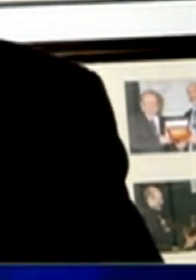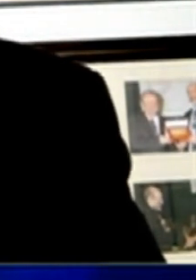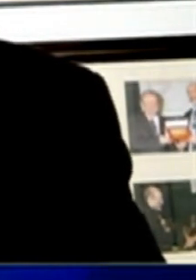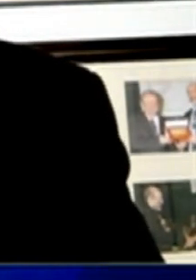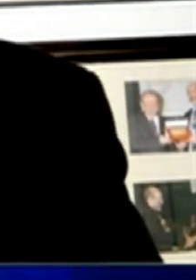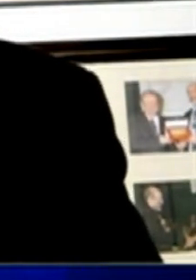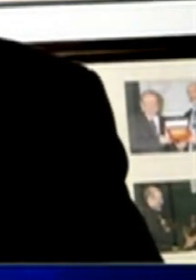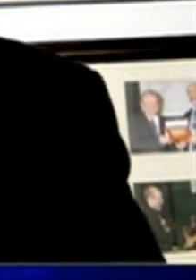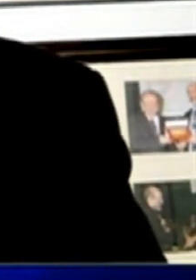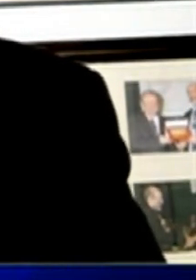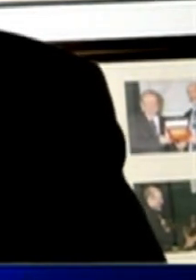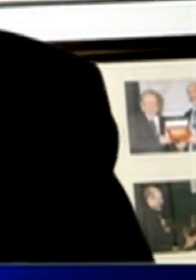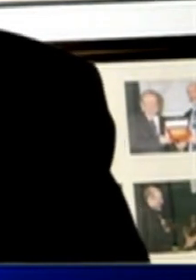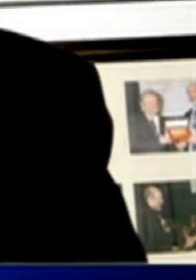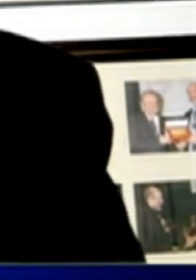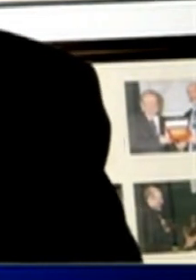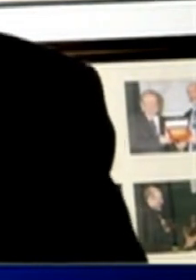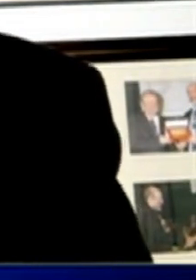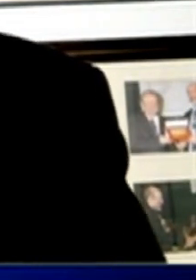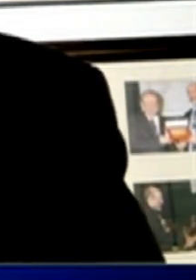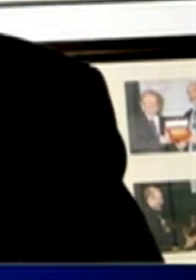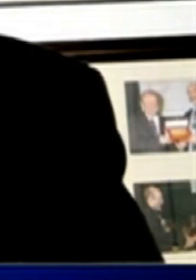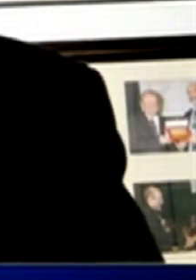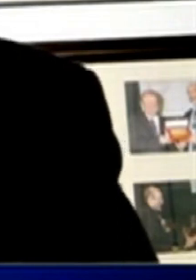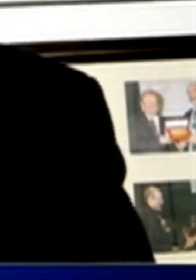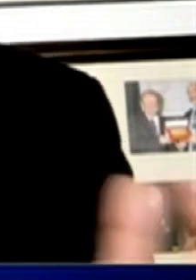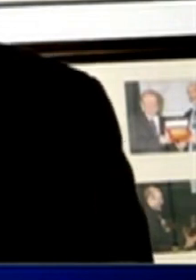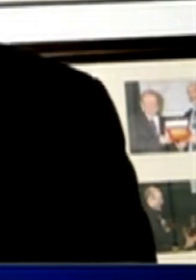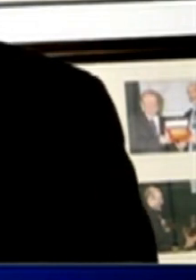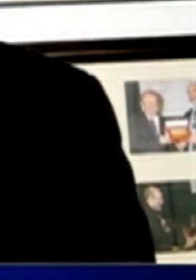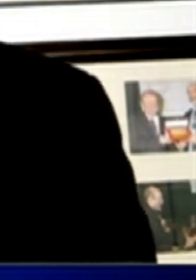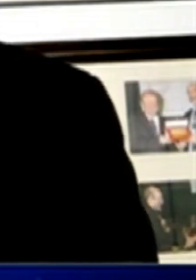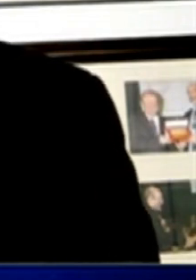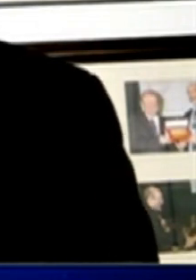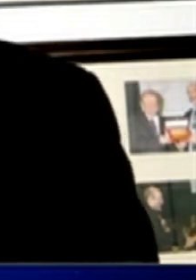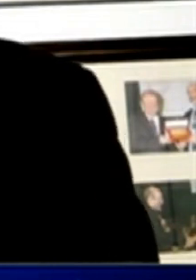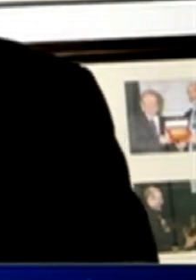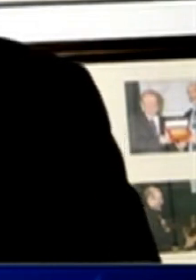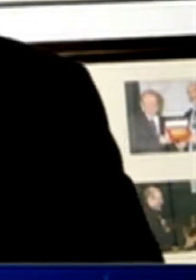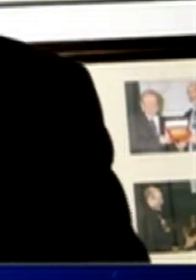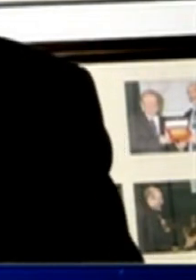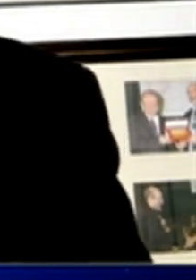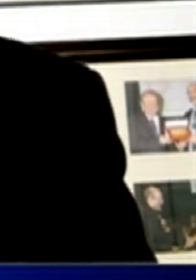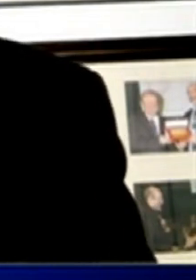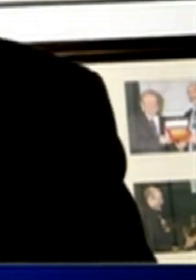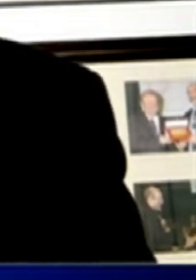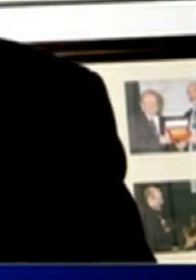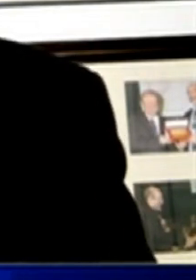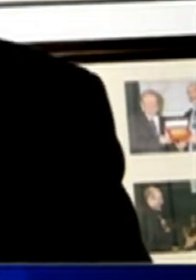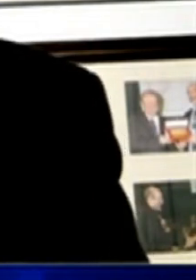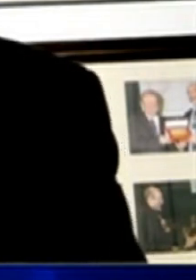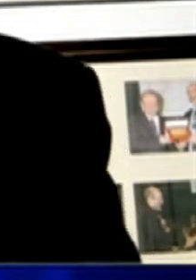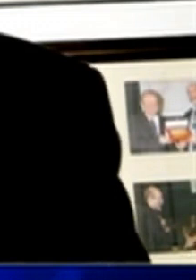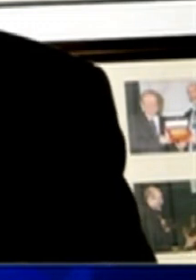vaccinated can become infected to a slightly greater extent. Now, some of the studies suggest, you know, that there